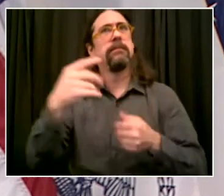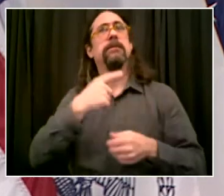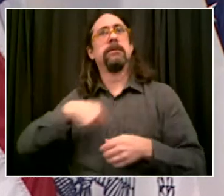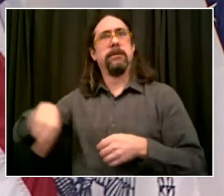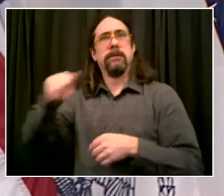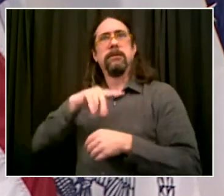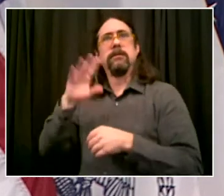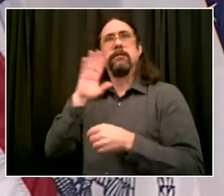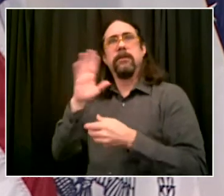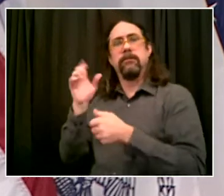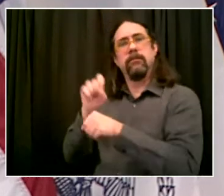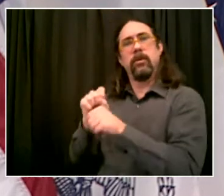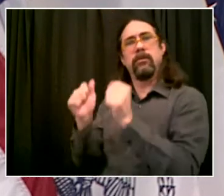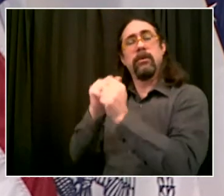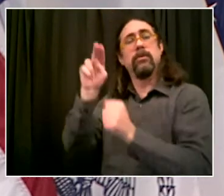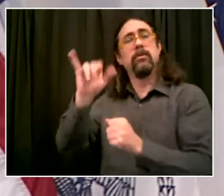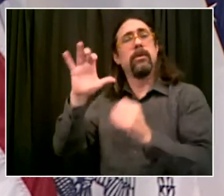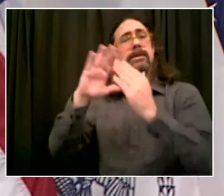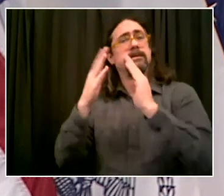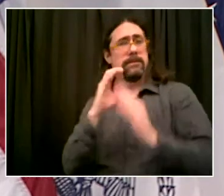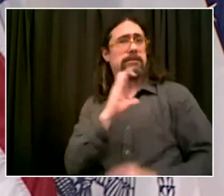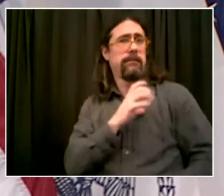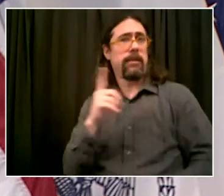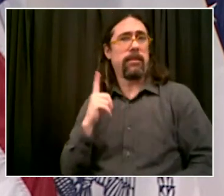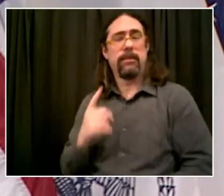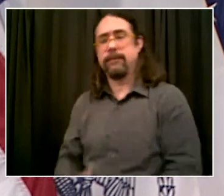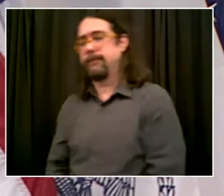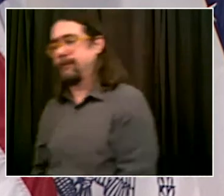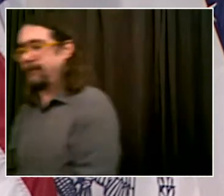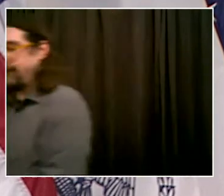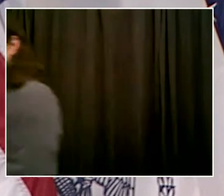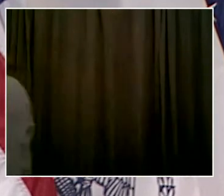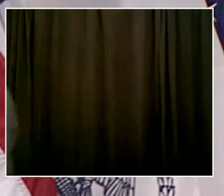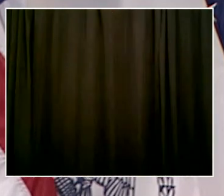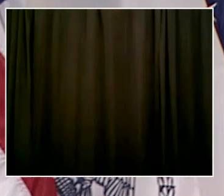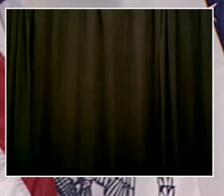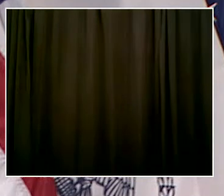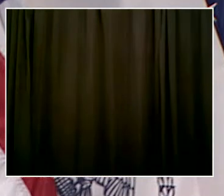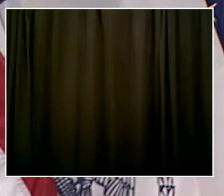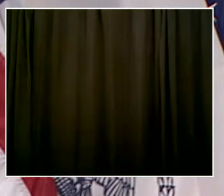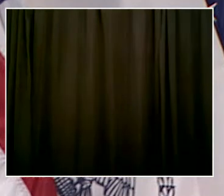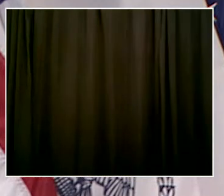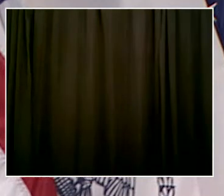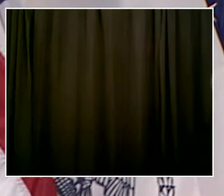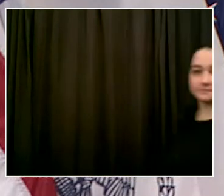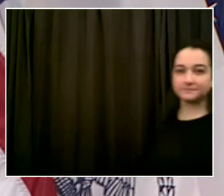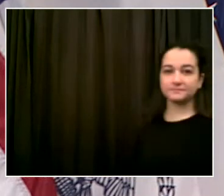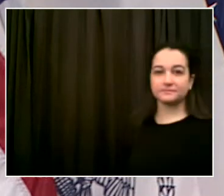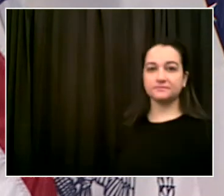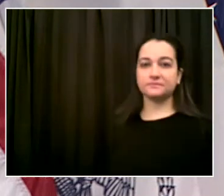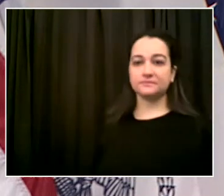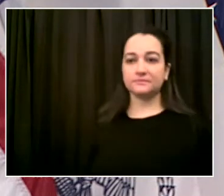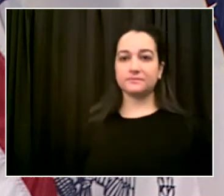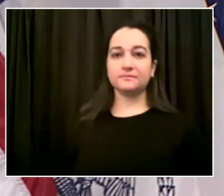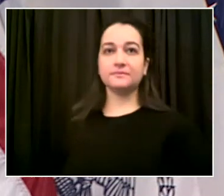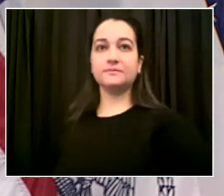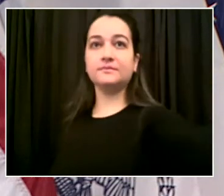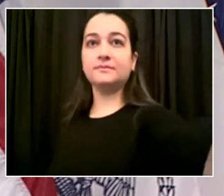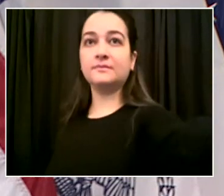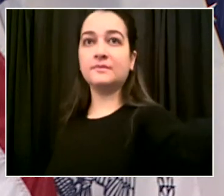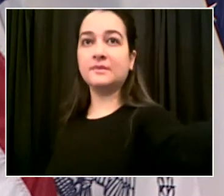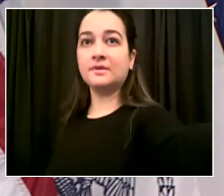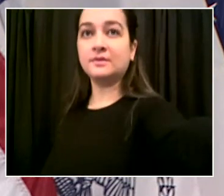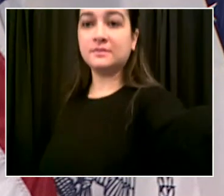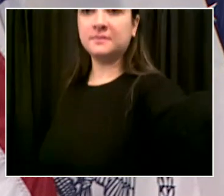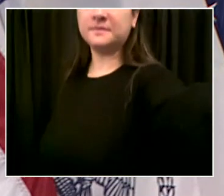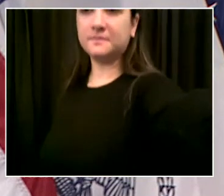We ran a story today on charter school enrollment, and that it's jumped